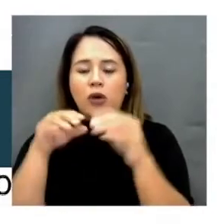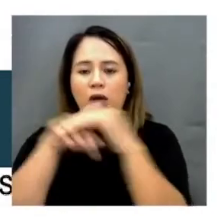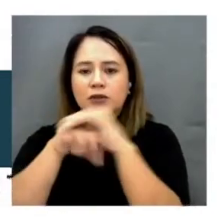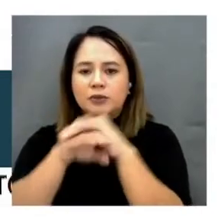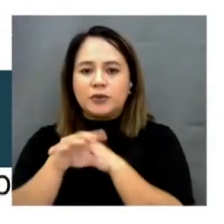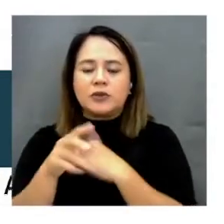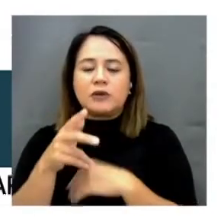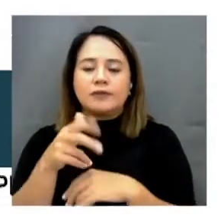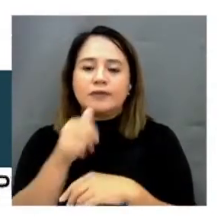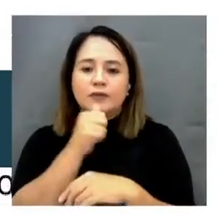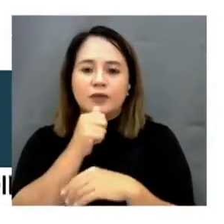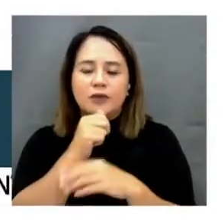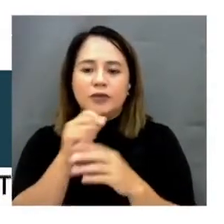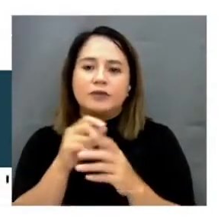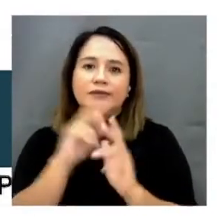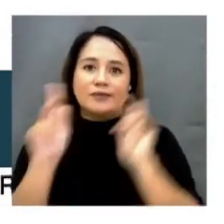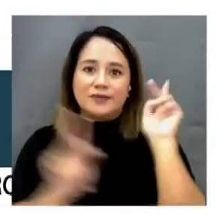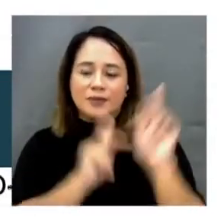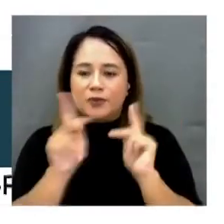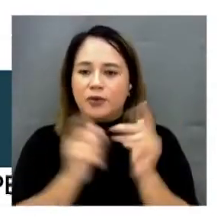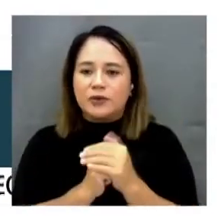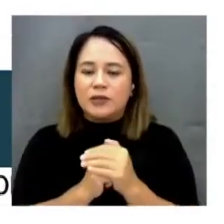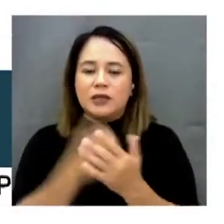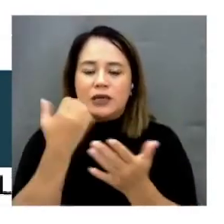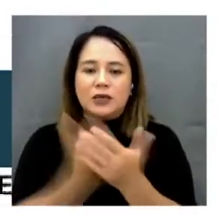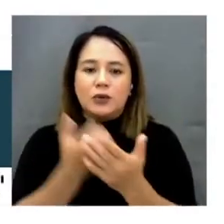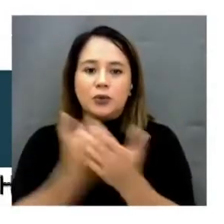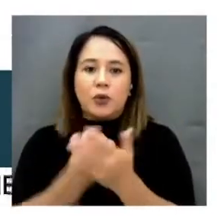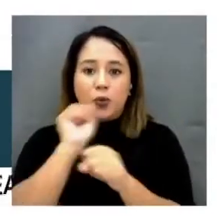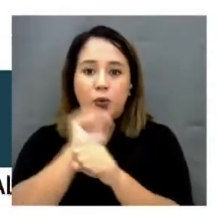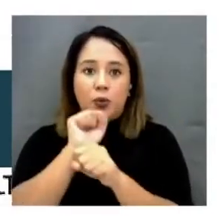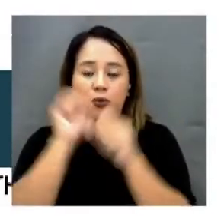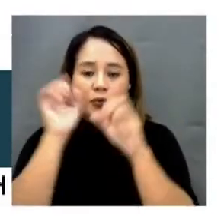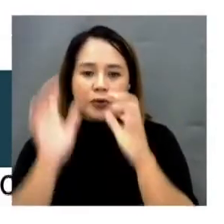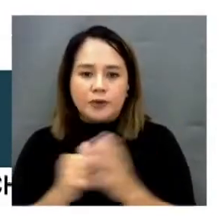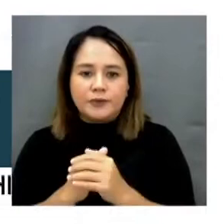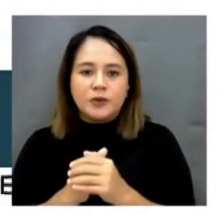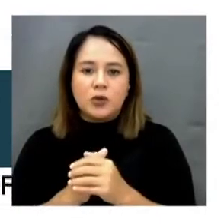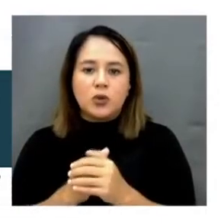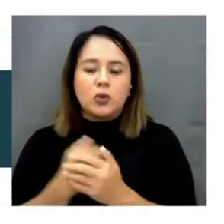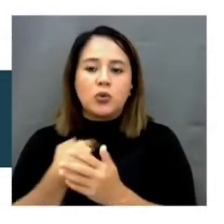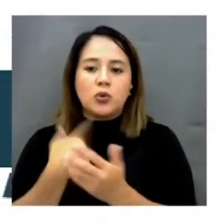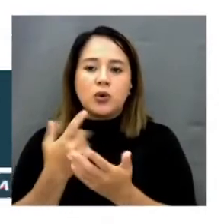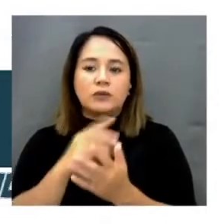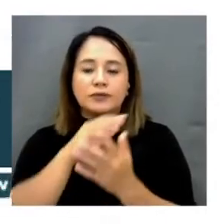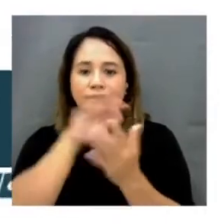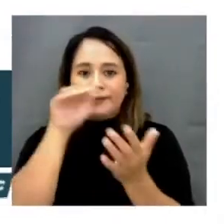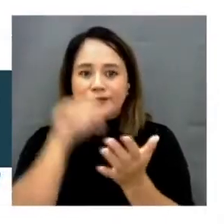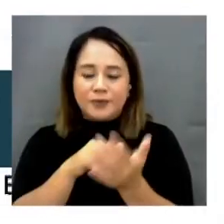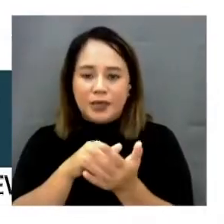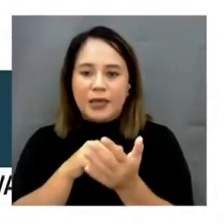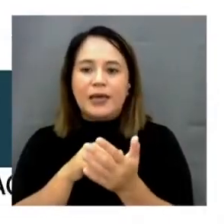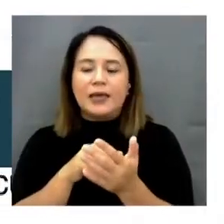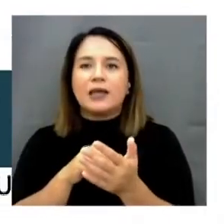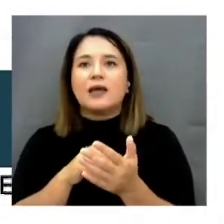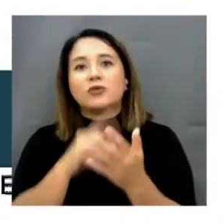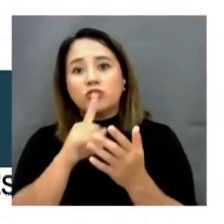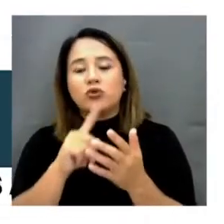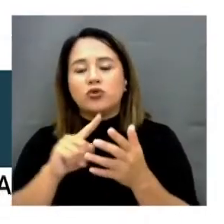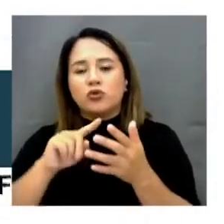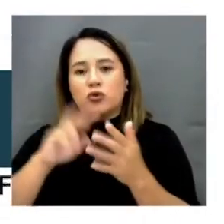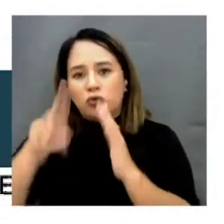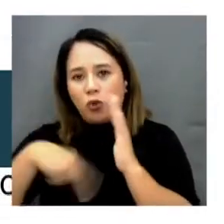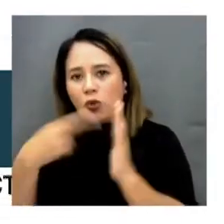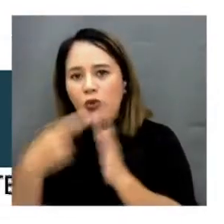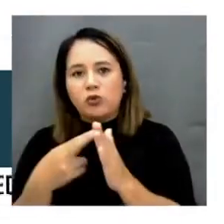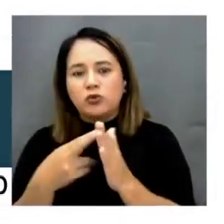private citizens, particularly the economic workforce, who will be the main drivers to speed up the economy. We know for a fact